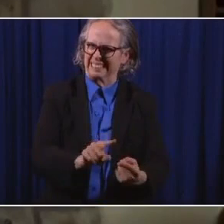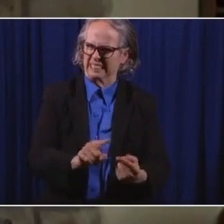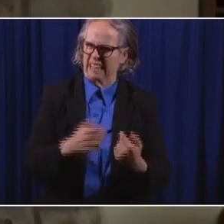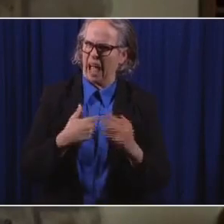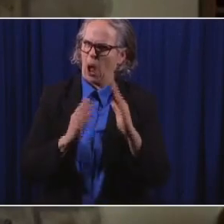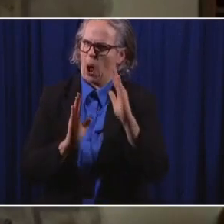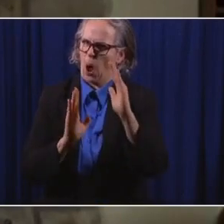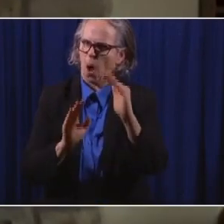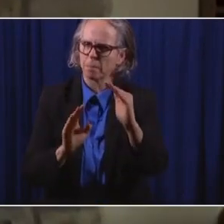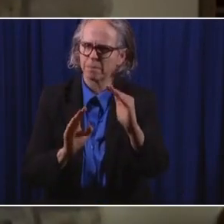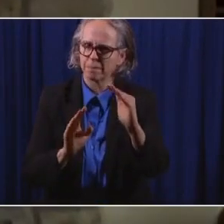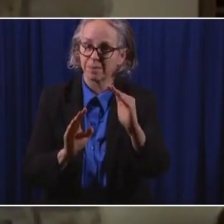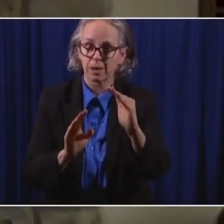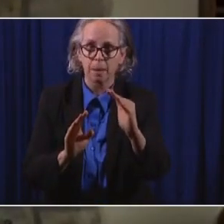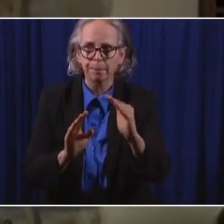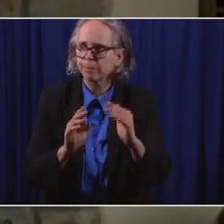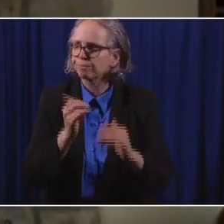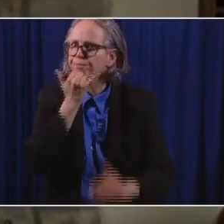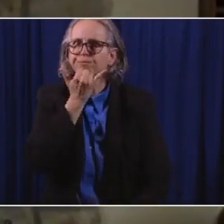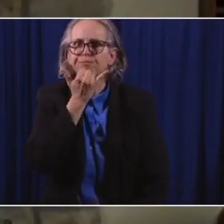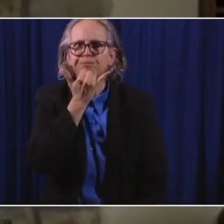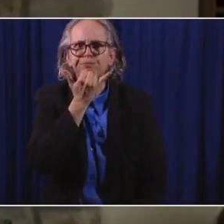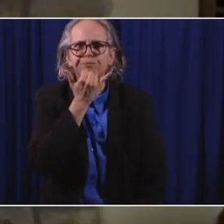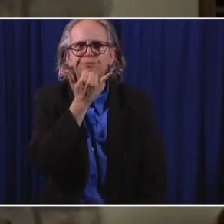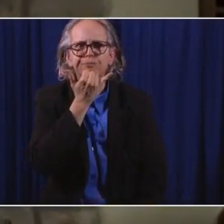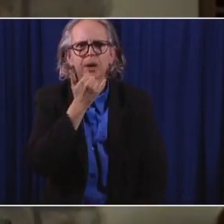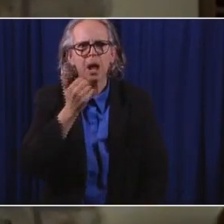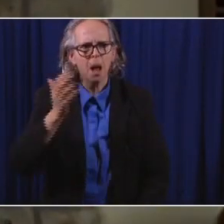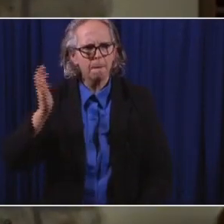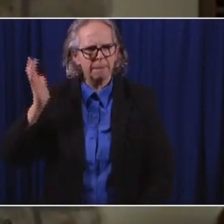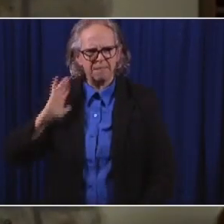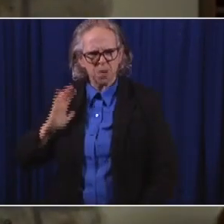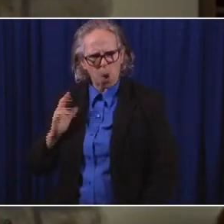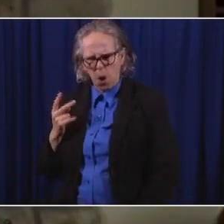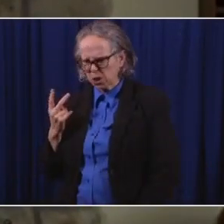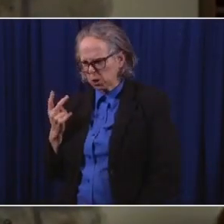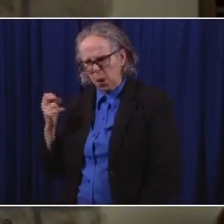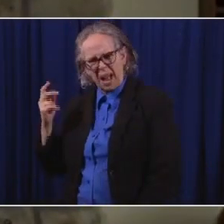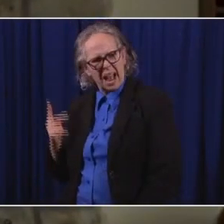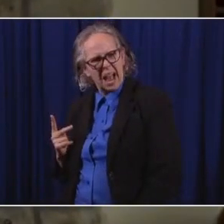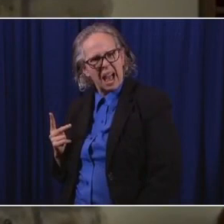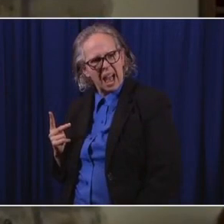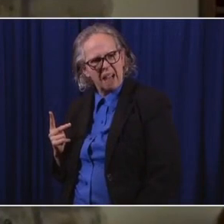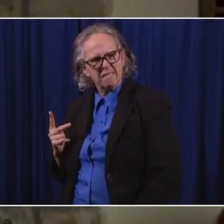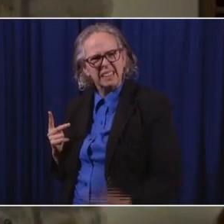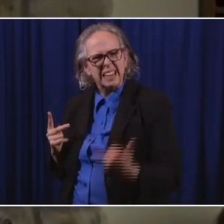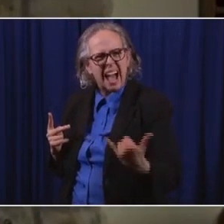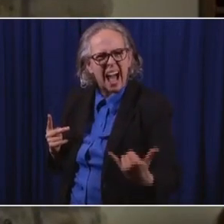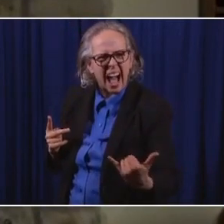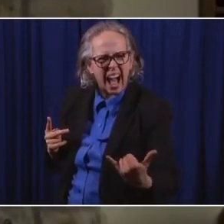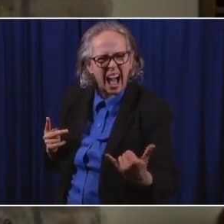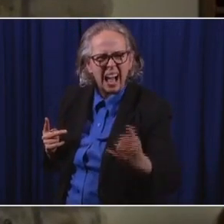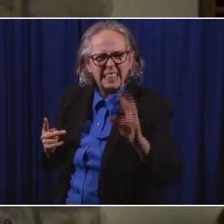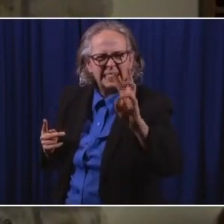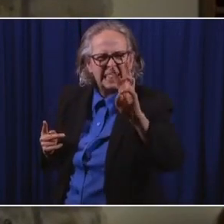2.5, I think I looked today's number, the last number I saw is 6.9 for one day, or 6.8 or 6.9 for